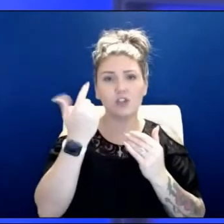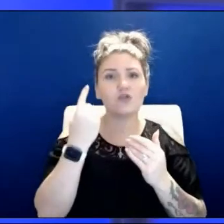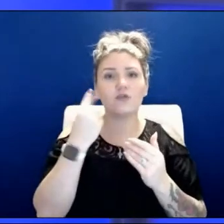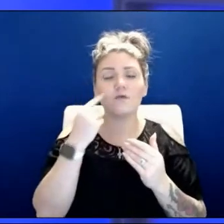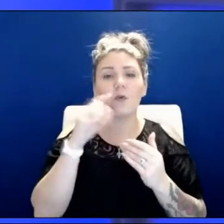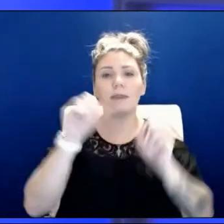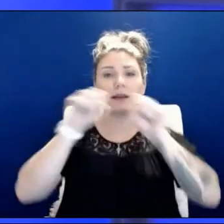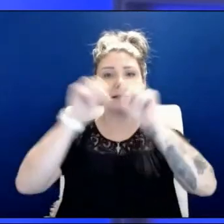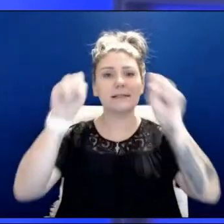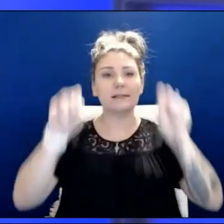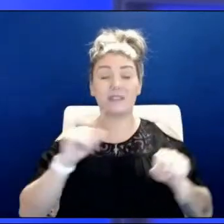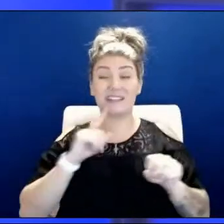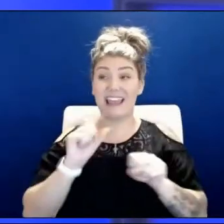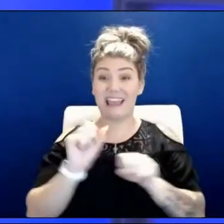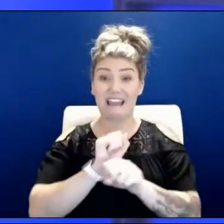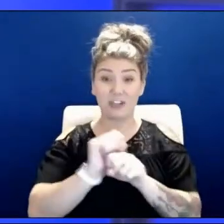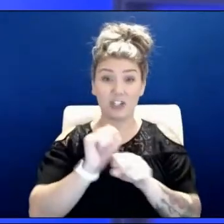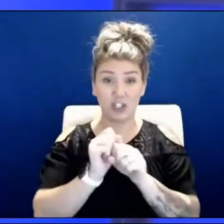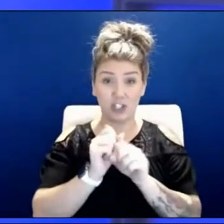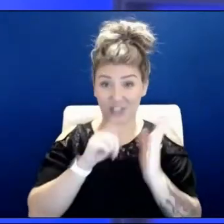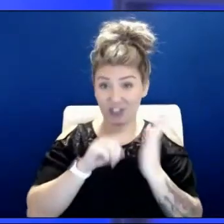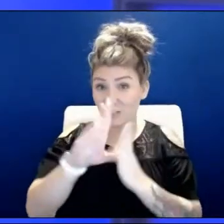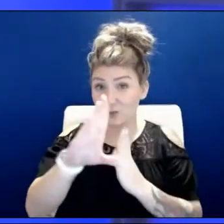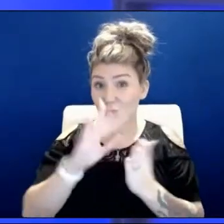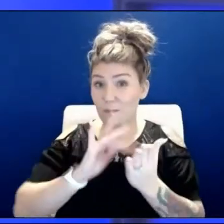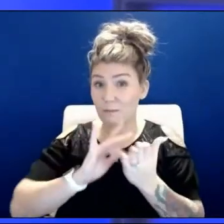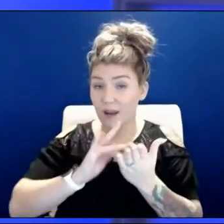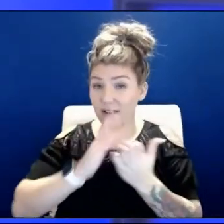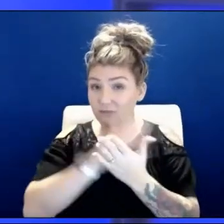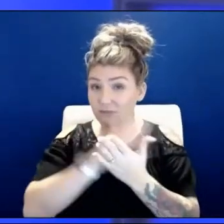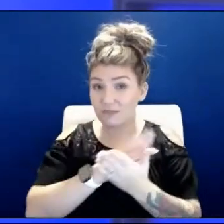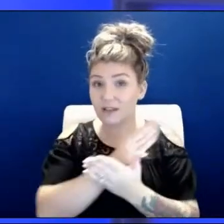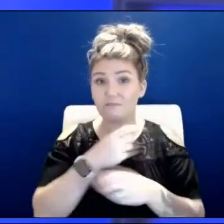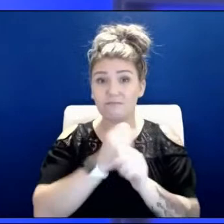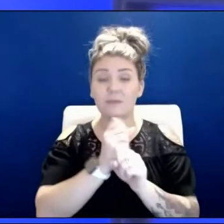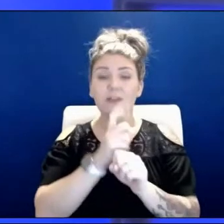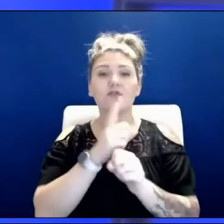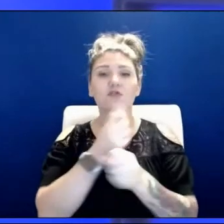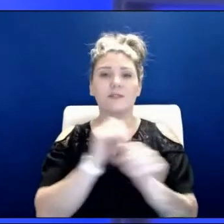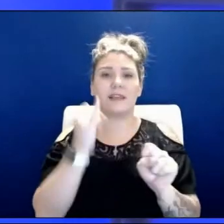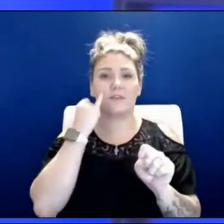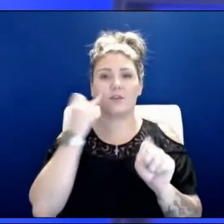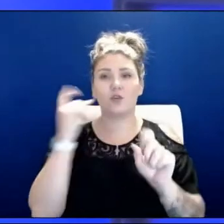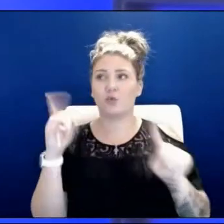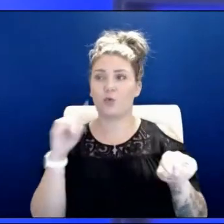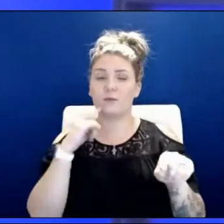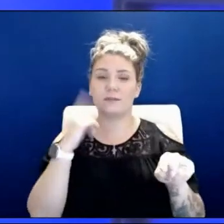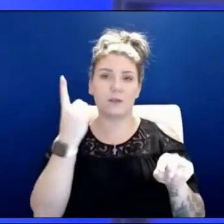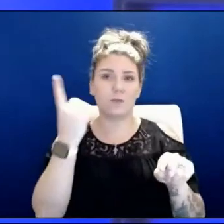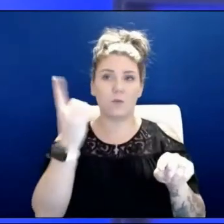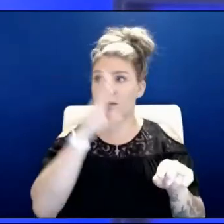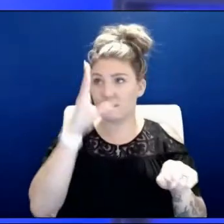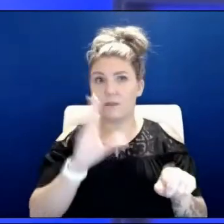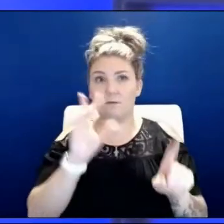actually check your medications and make sure it's safe, rather than if you go to somewhere where you've never been before and they have to